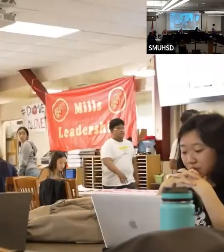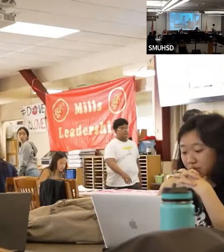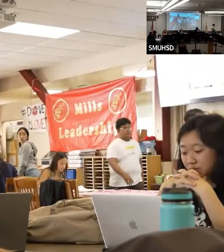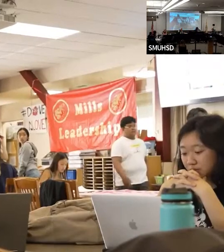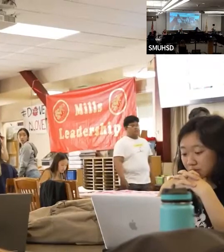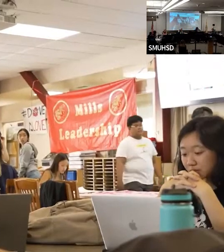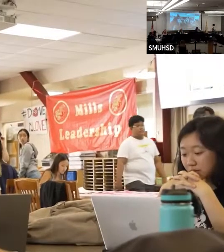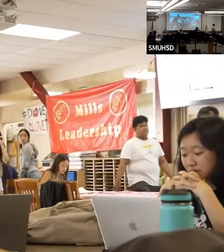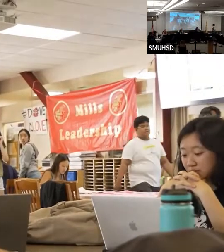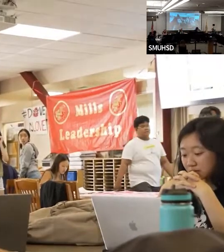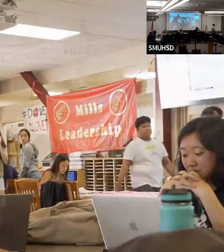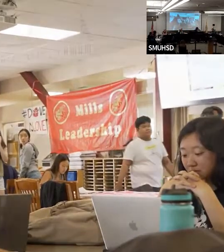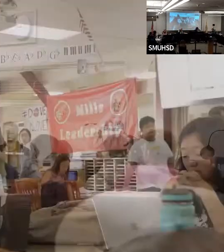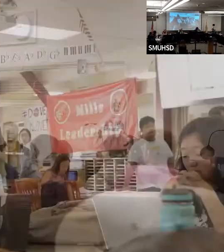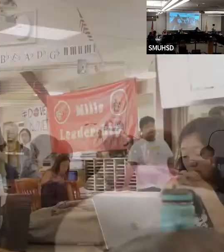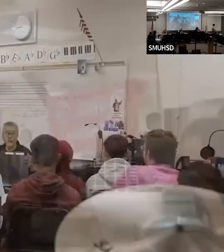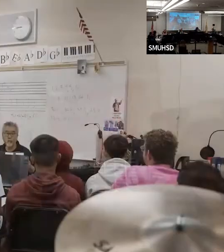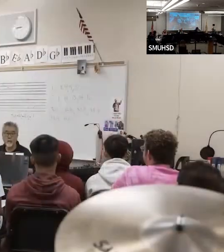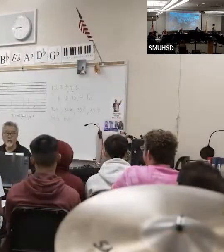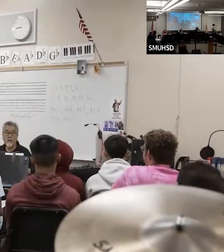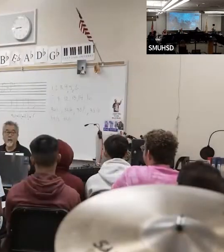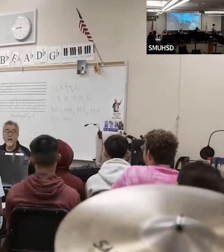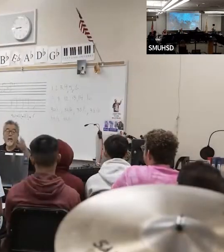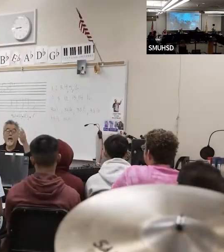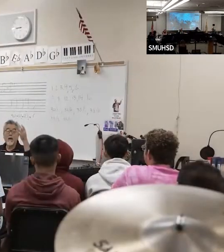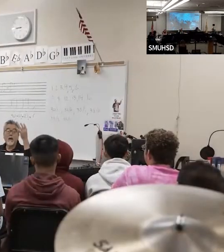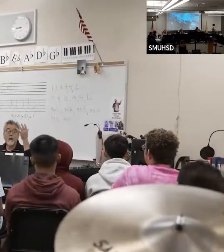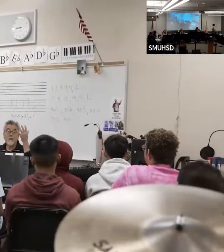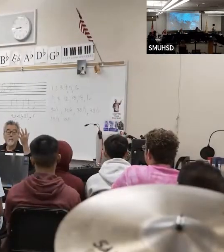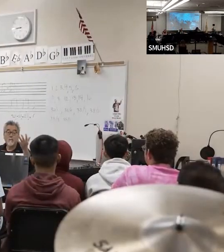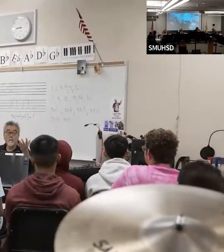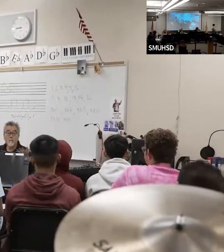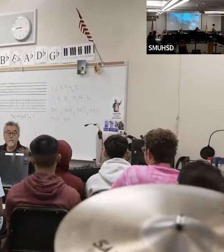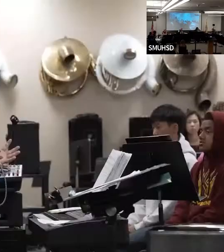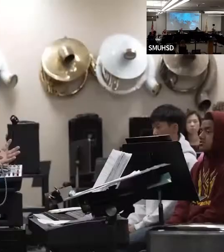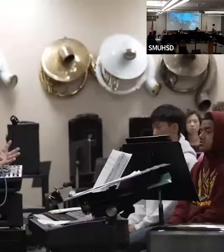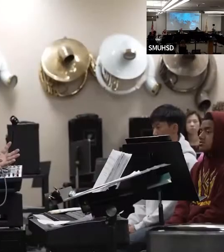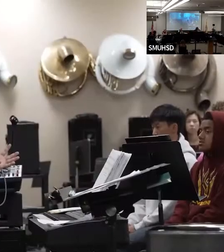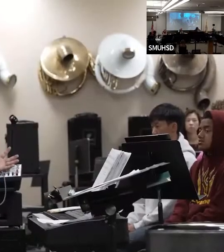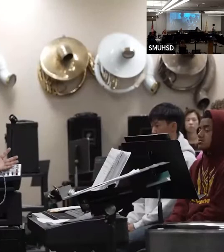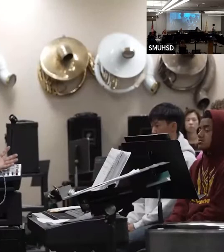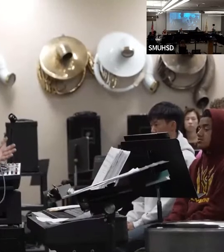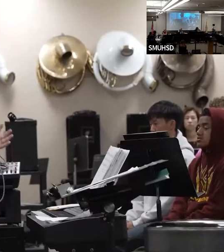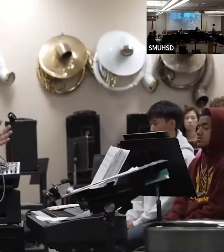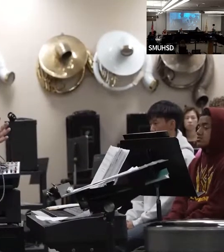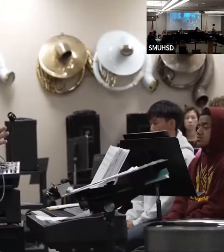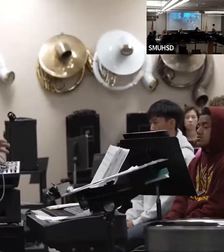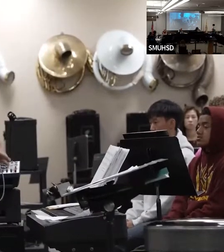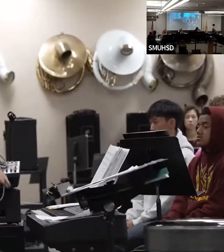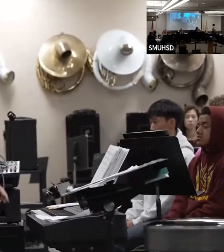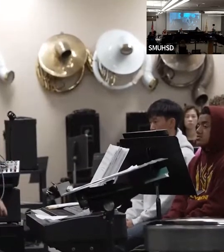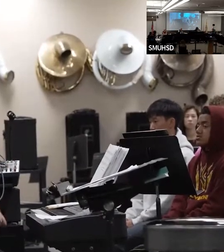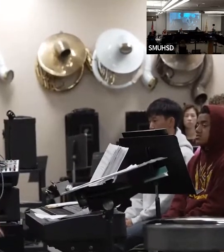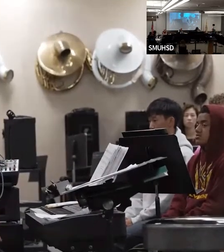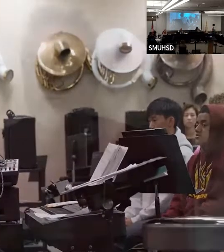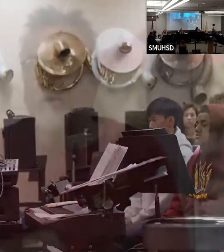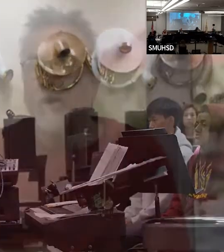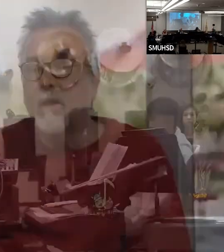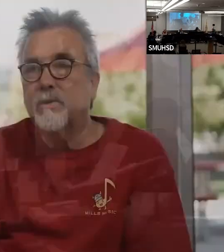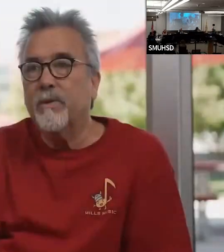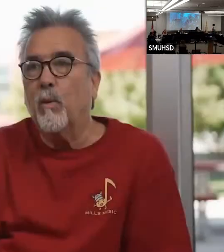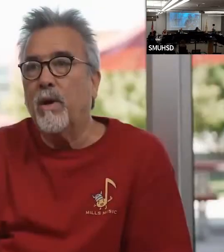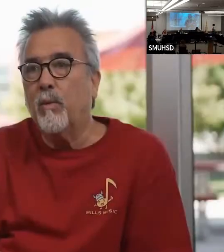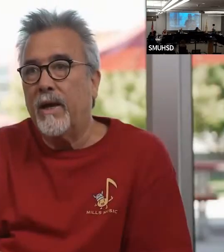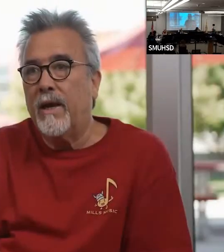at every level here. Here, the kids are organized in their thought. I think that they're sensitive to issues,